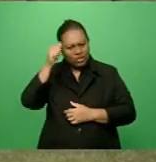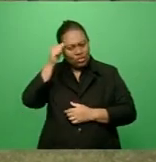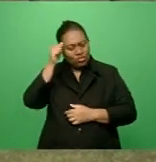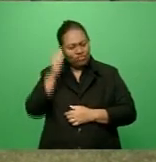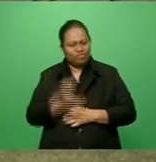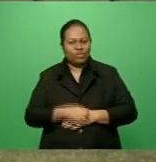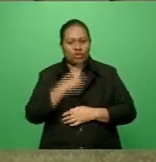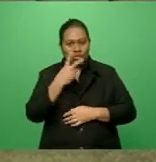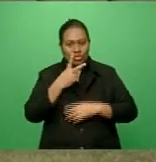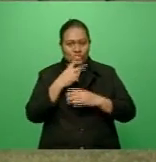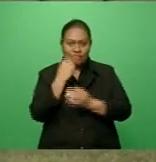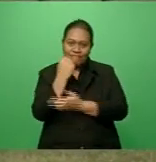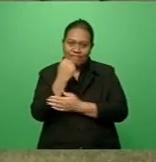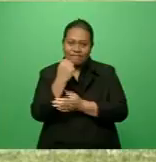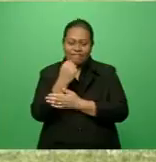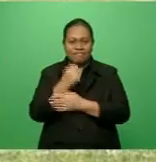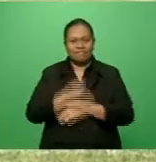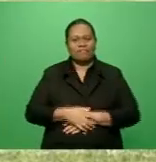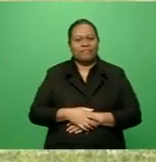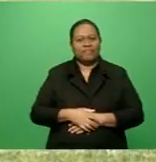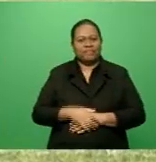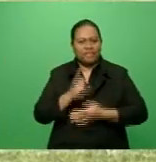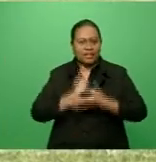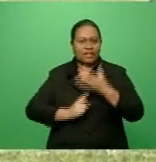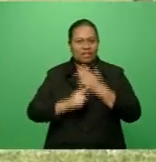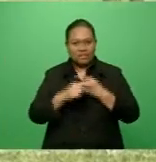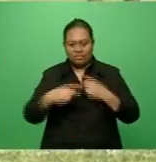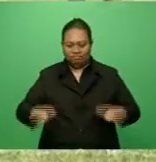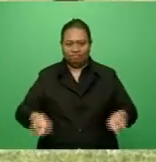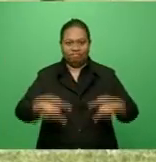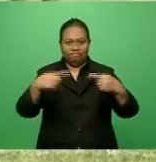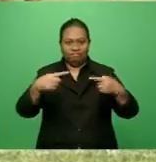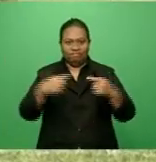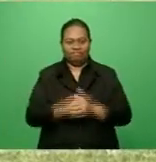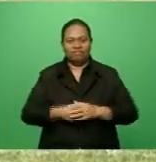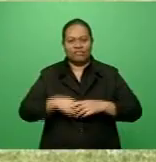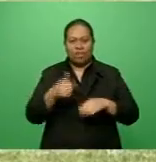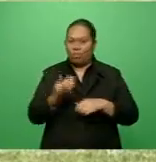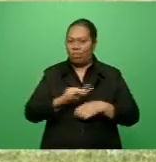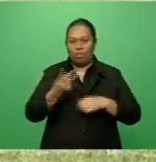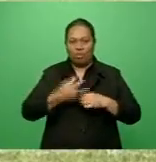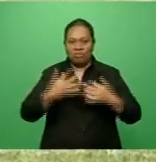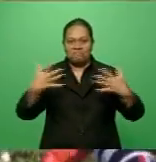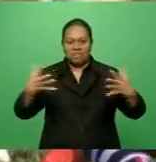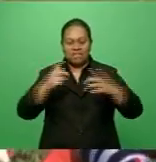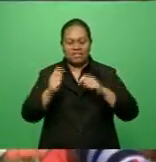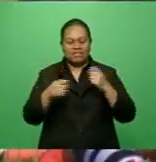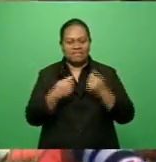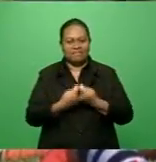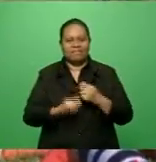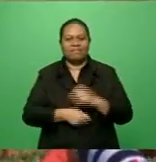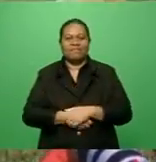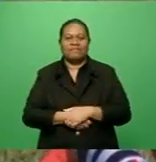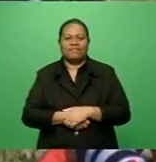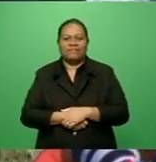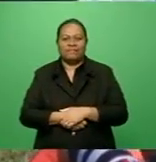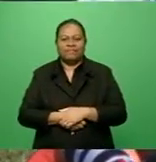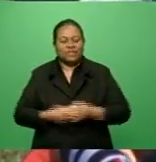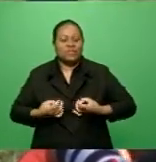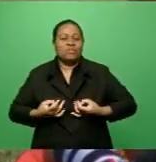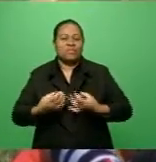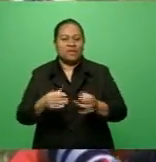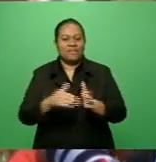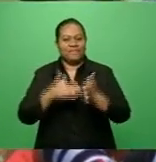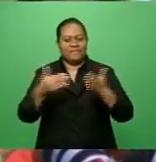rugby giants in Fiji, when they play against each other, it's a different thing altogether. Preparations